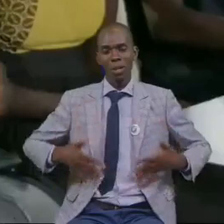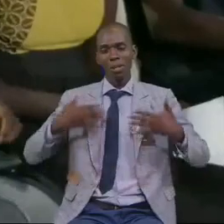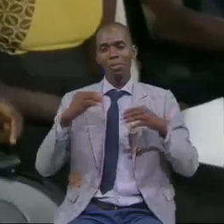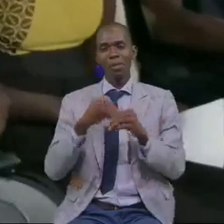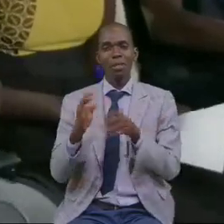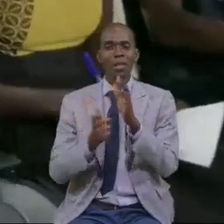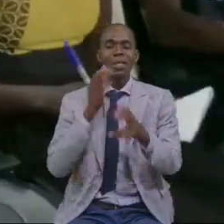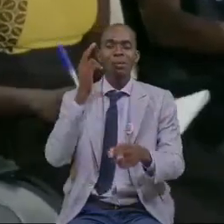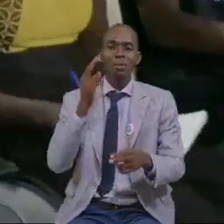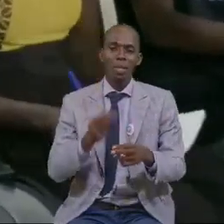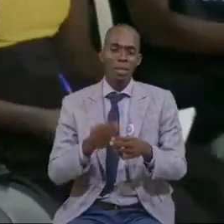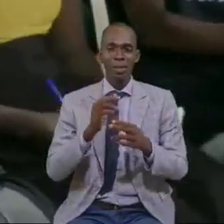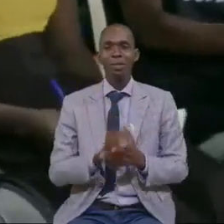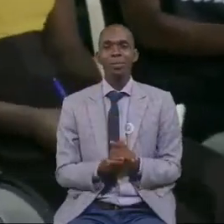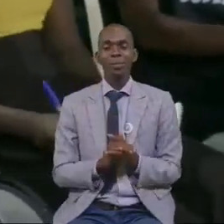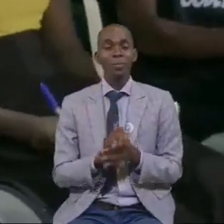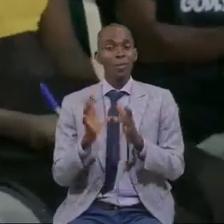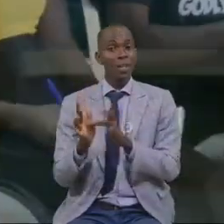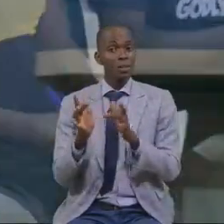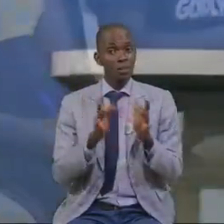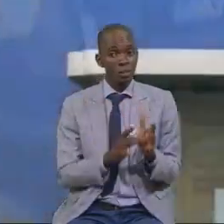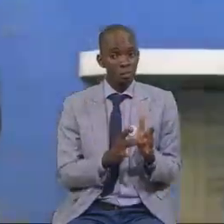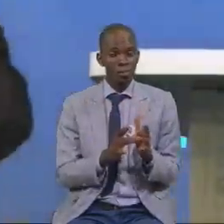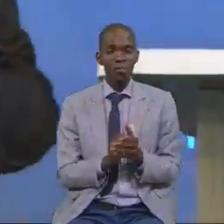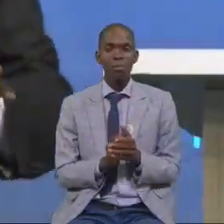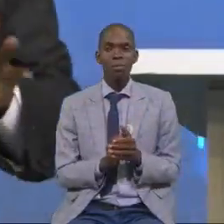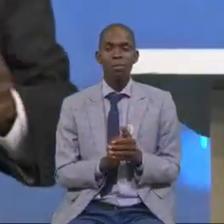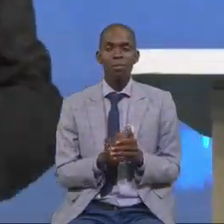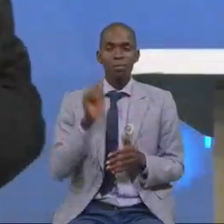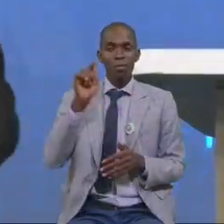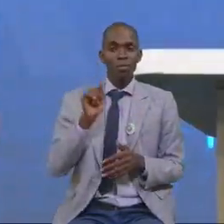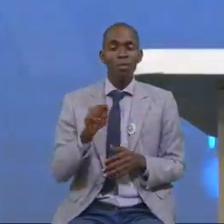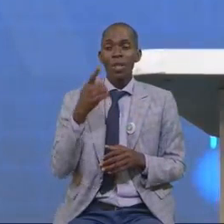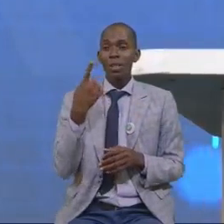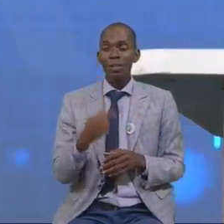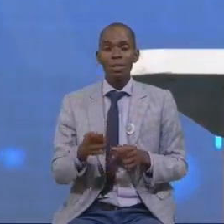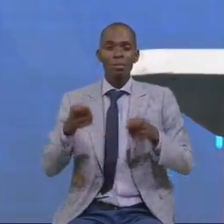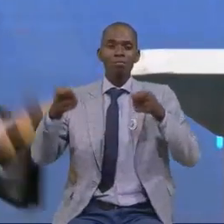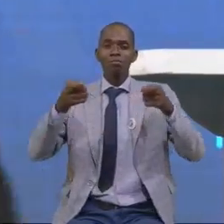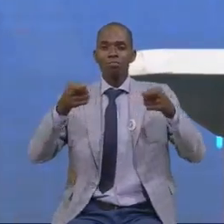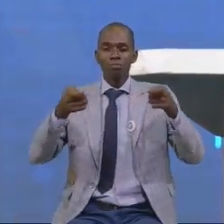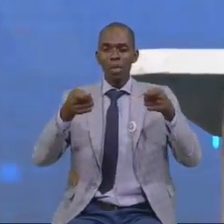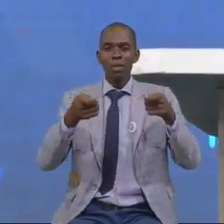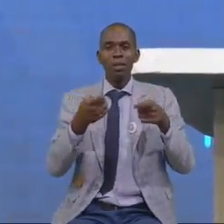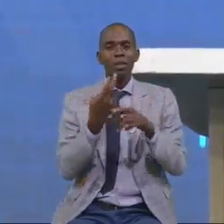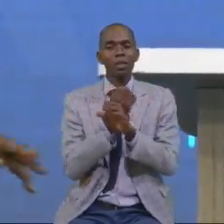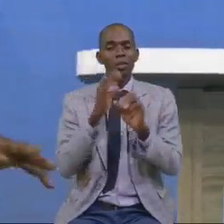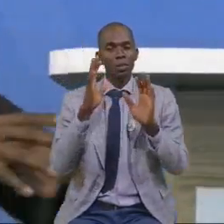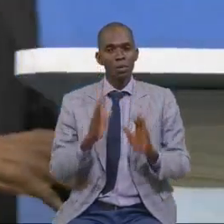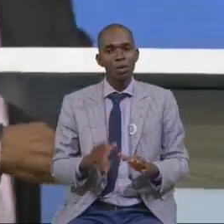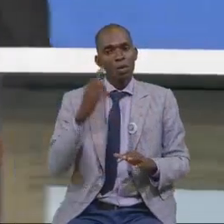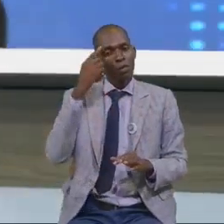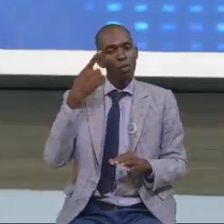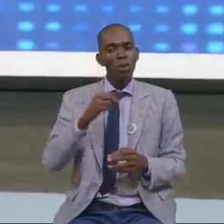Jesus' name. Jesus, the reigning redeemer for the repentant,